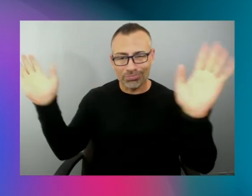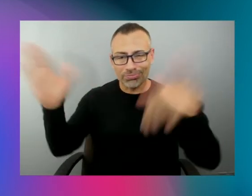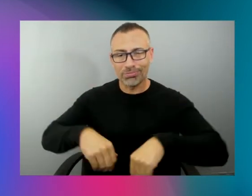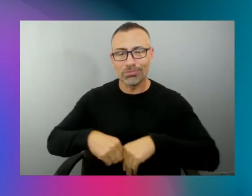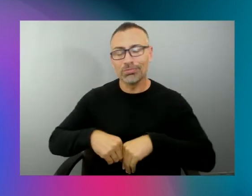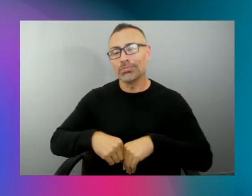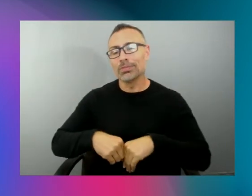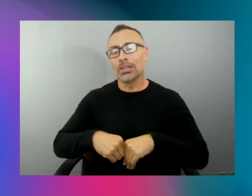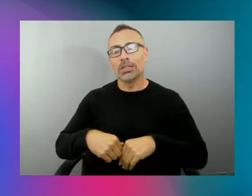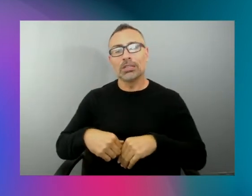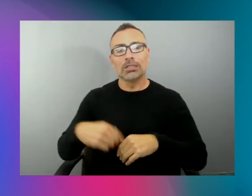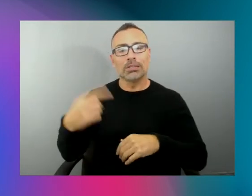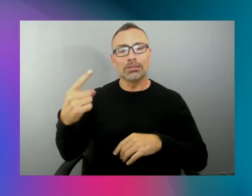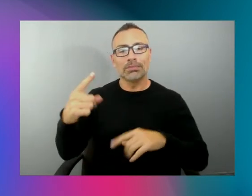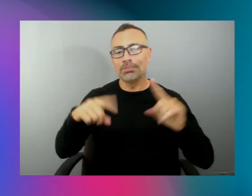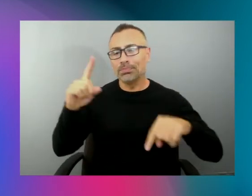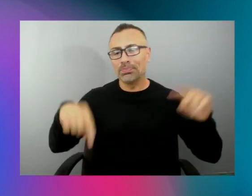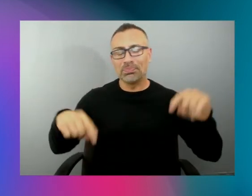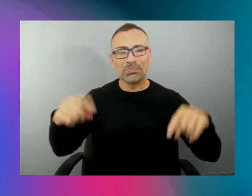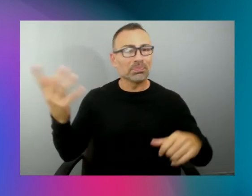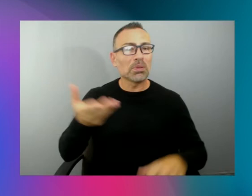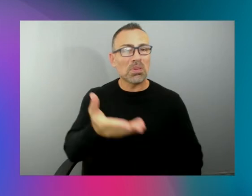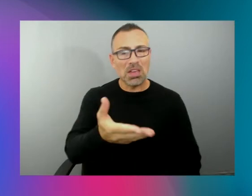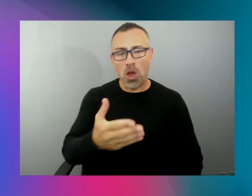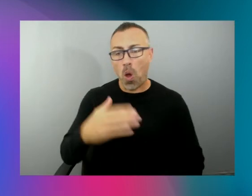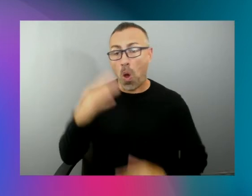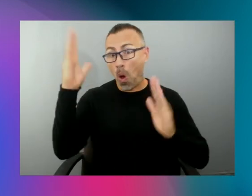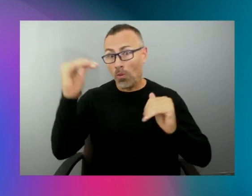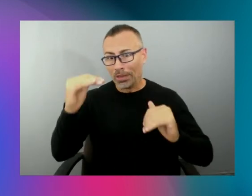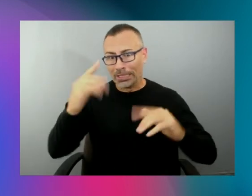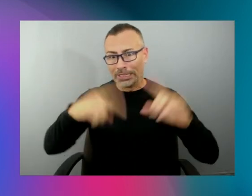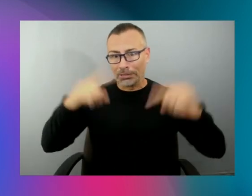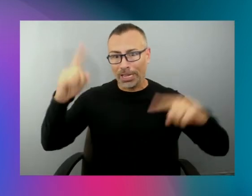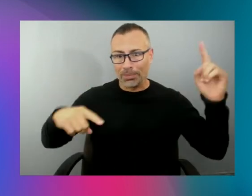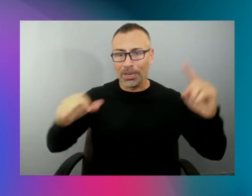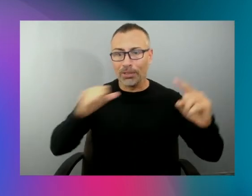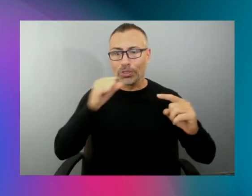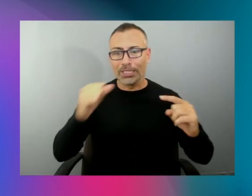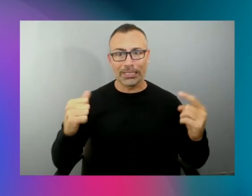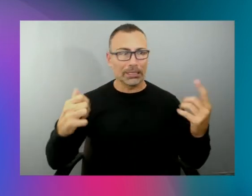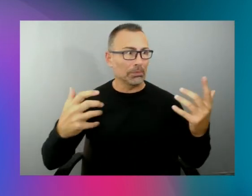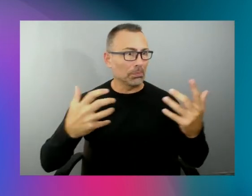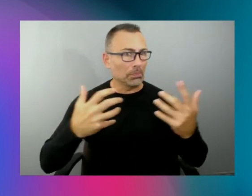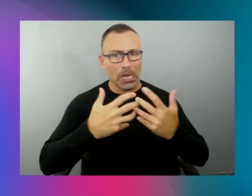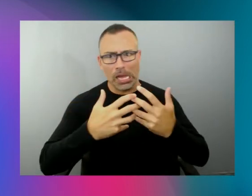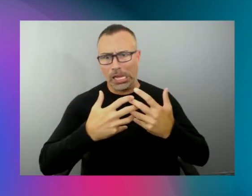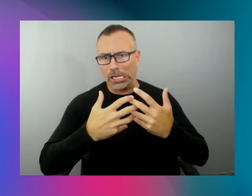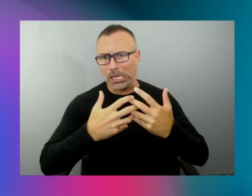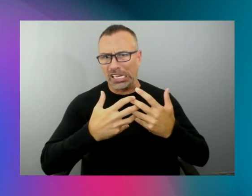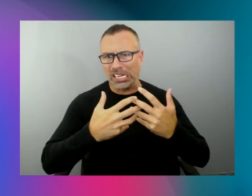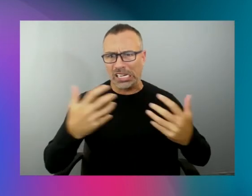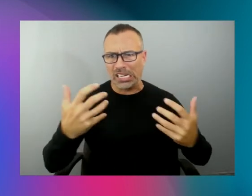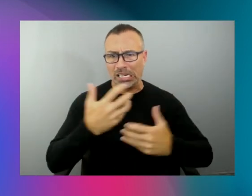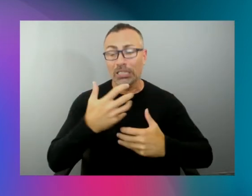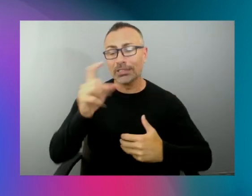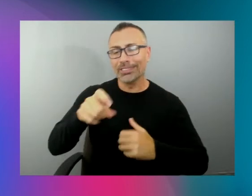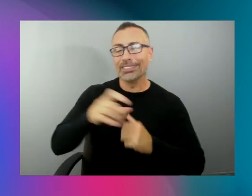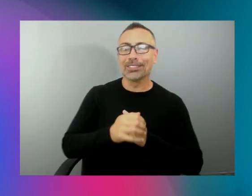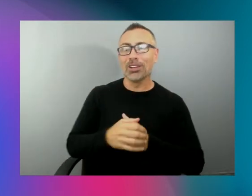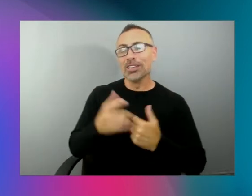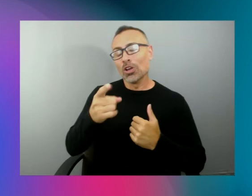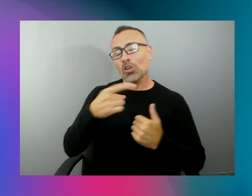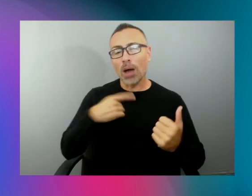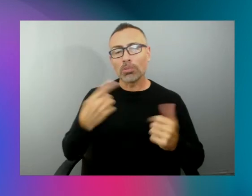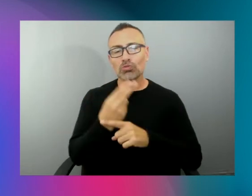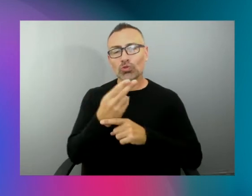Something like that. Perfect. Hopefully it's random enough. Yeah, hopefully this is random. I'm in California region, so I'll just use it. So if you look at